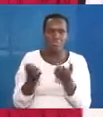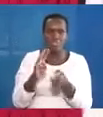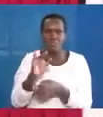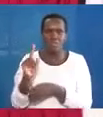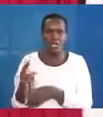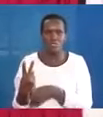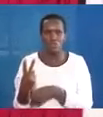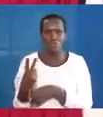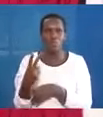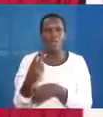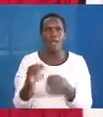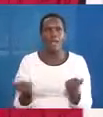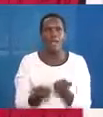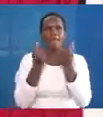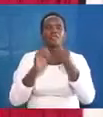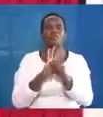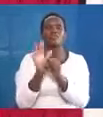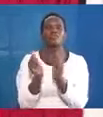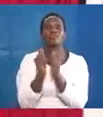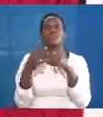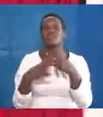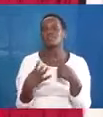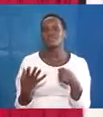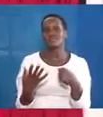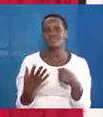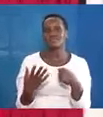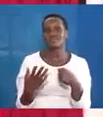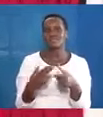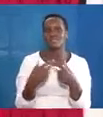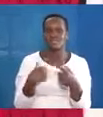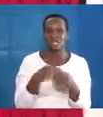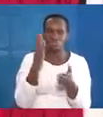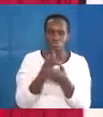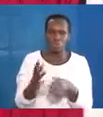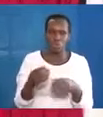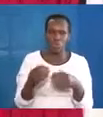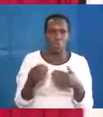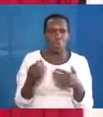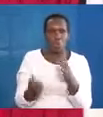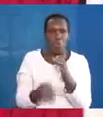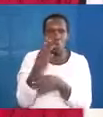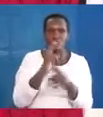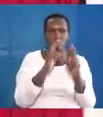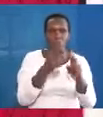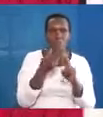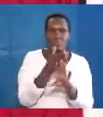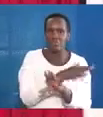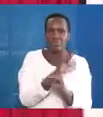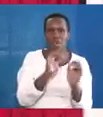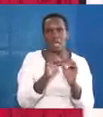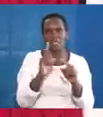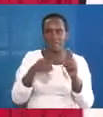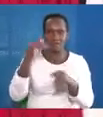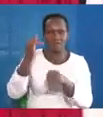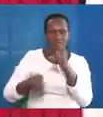we were unable to release the report earlier, but eventually we had an opportunity not